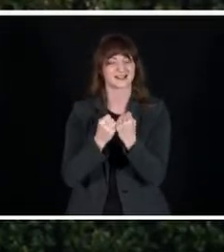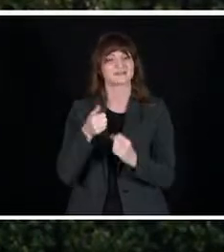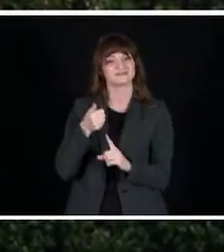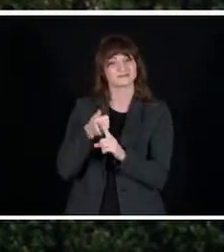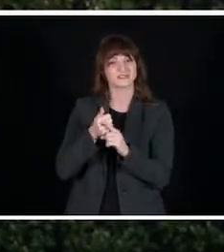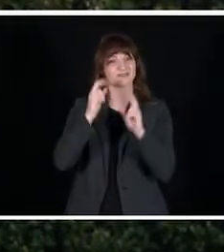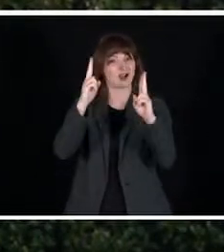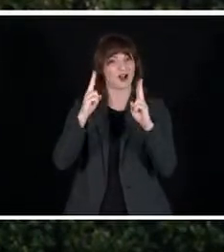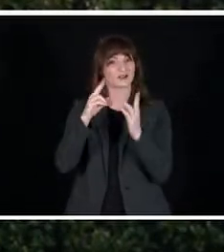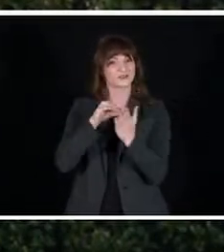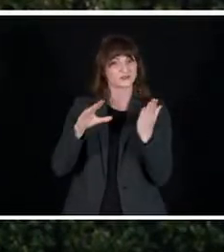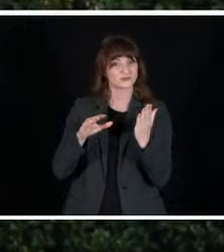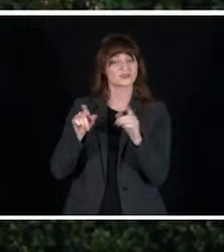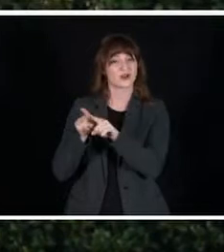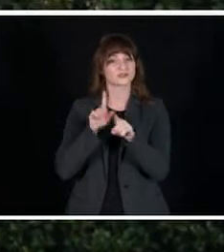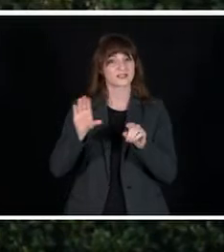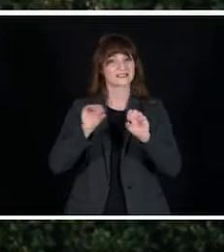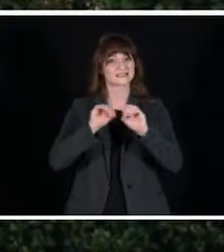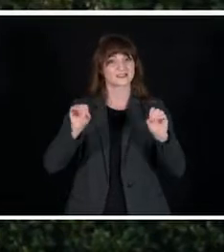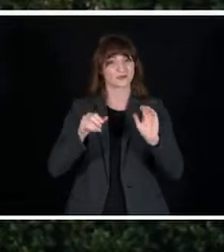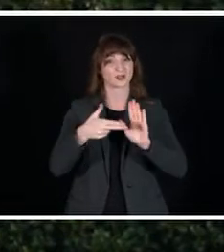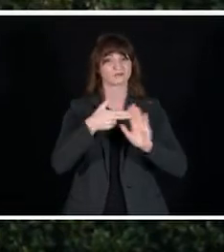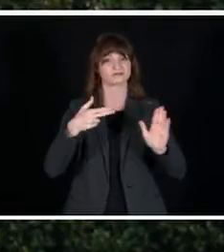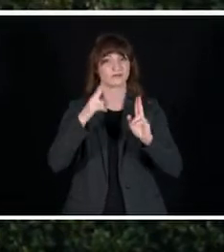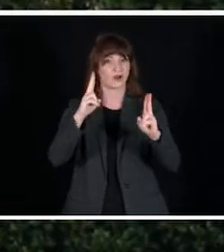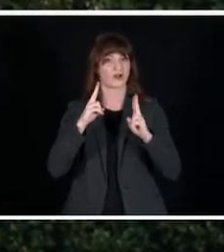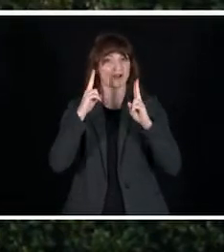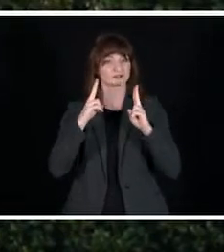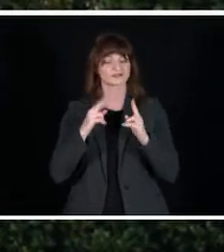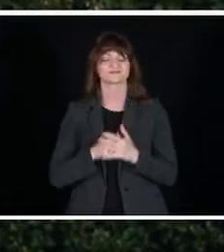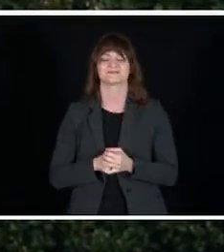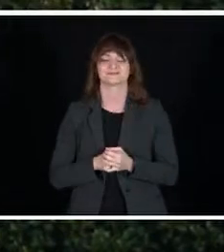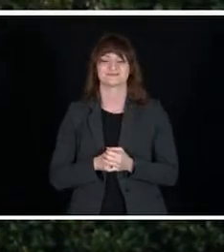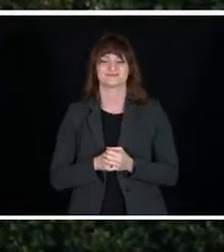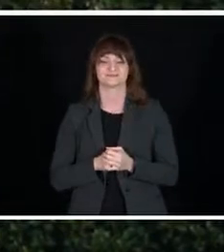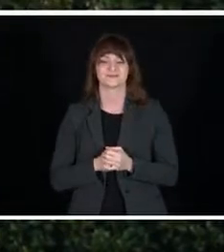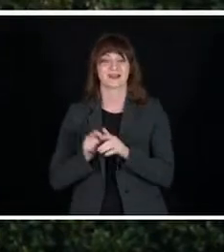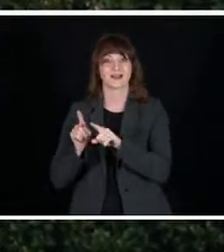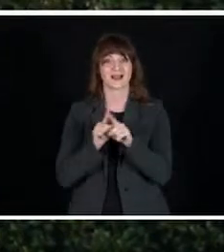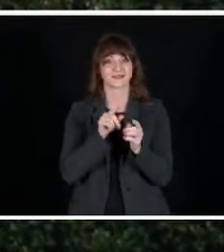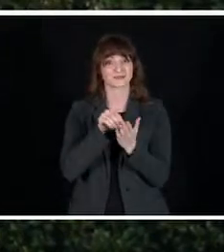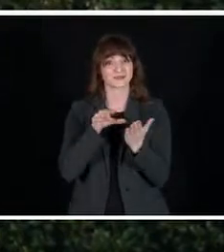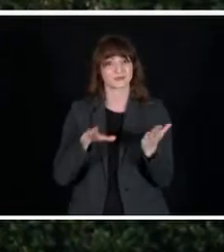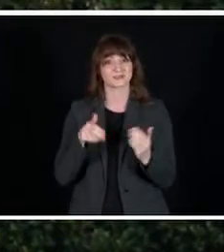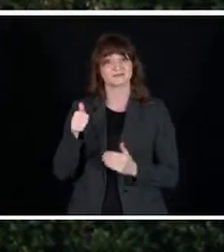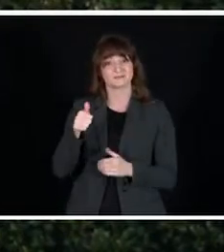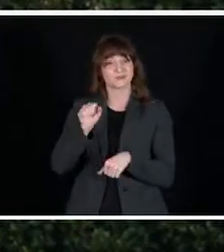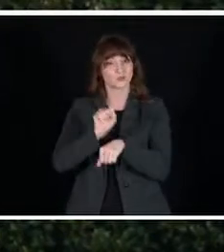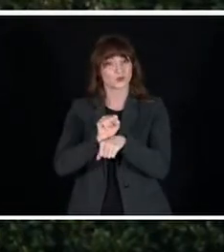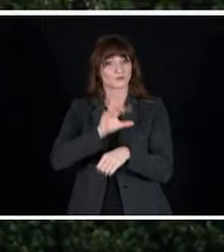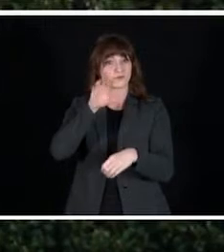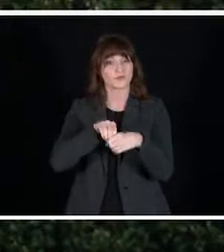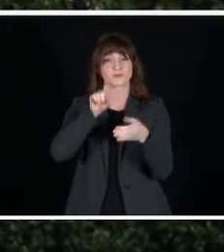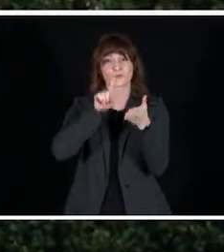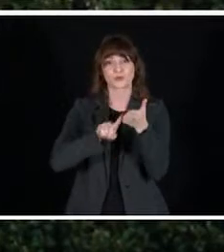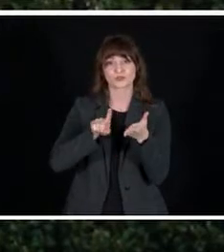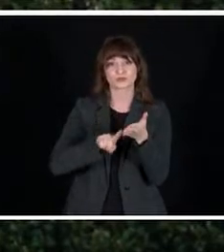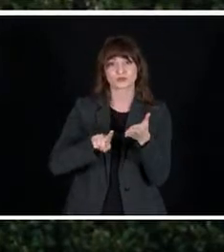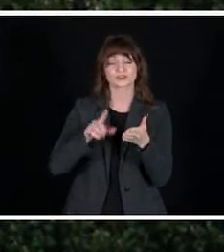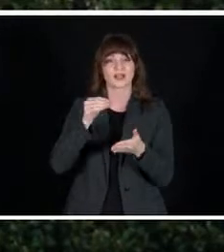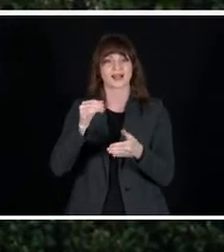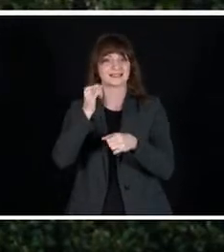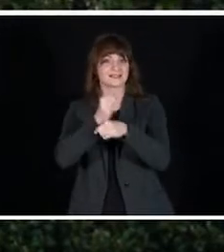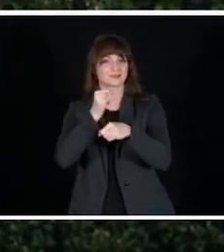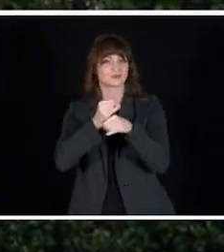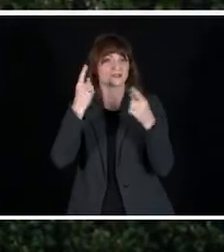with honors designation on his academic record. As a student, he worked in the Research and Institutional